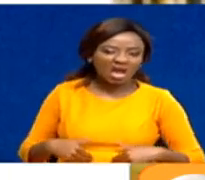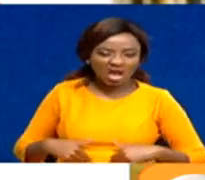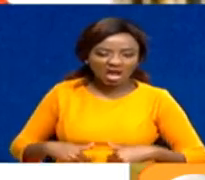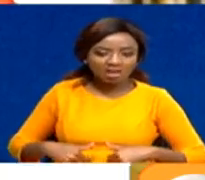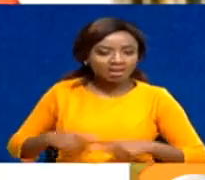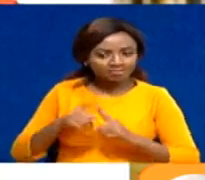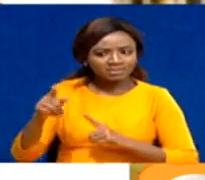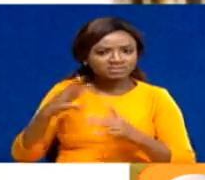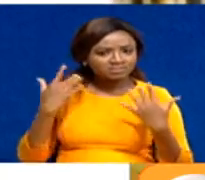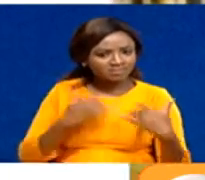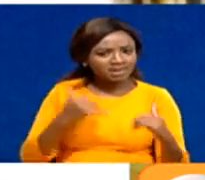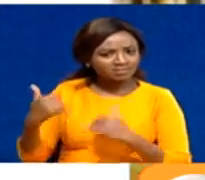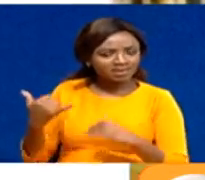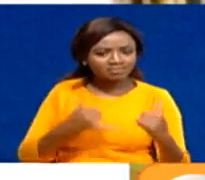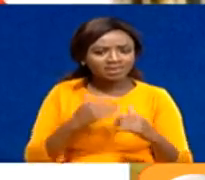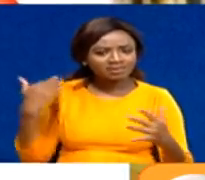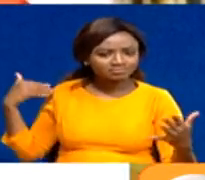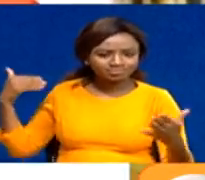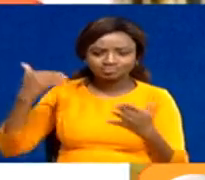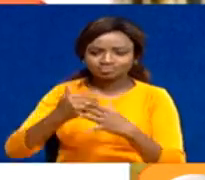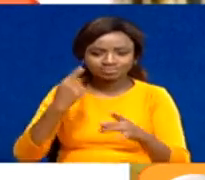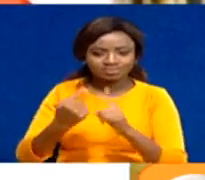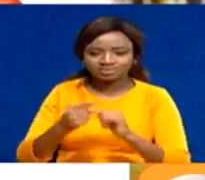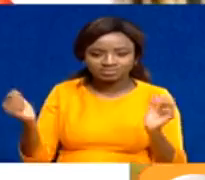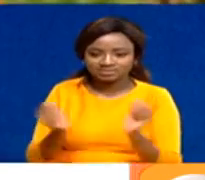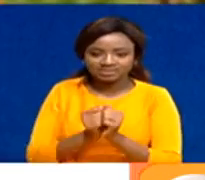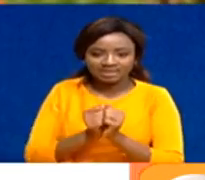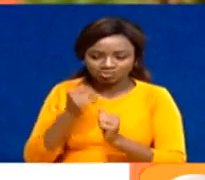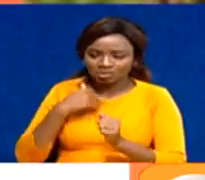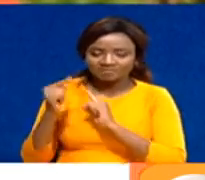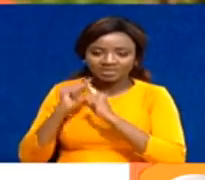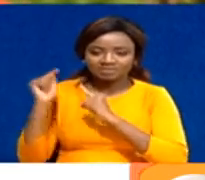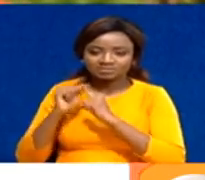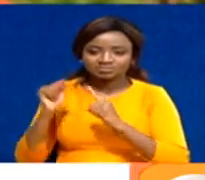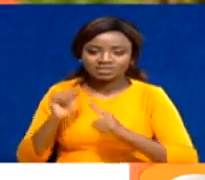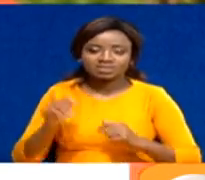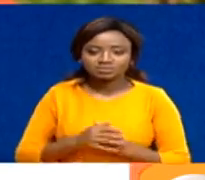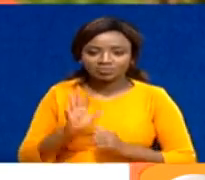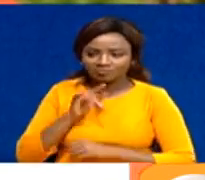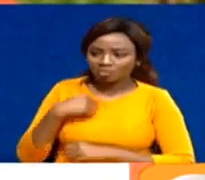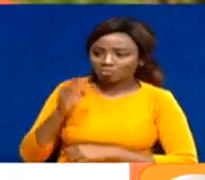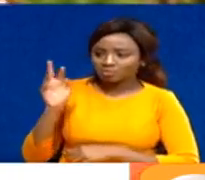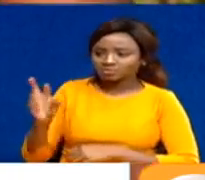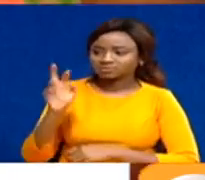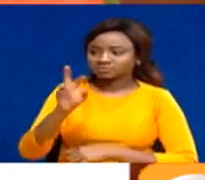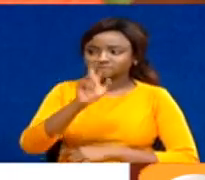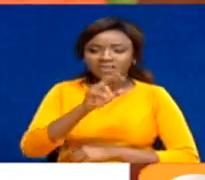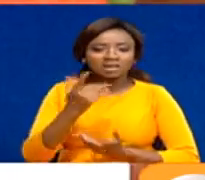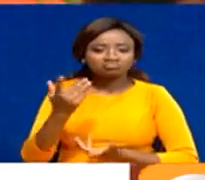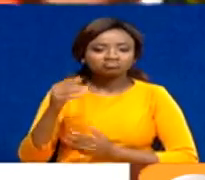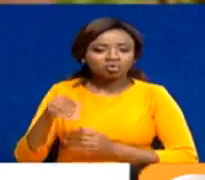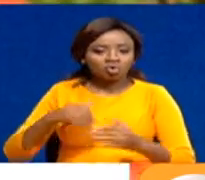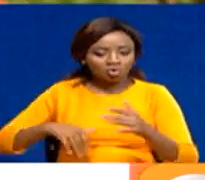but he's been playing for over 10 years. That's what we cease to recognize. So this forces us to look at the future of